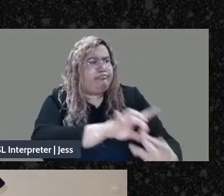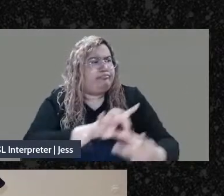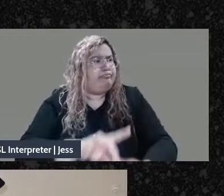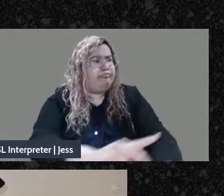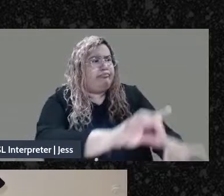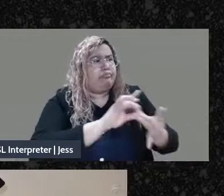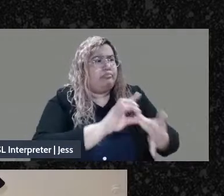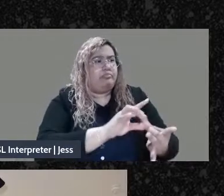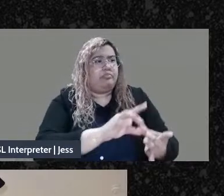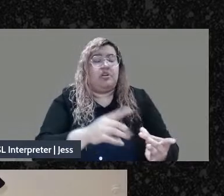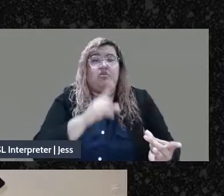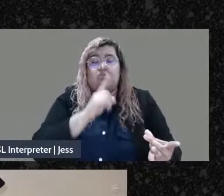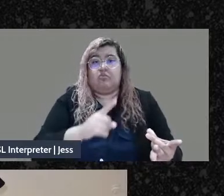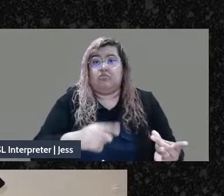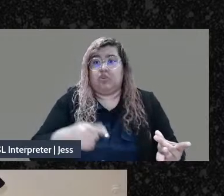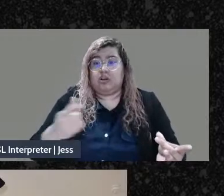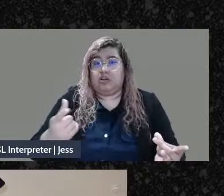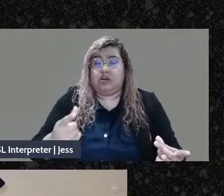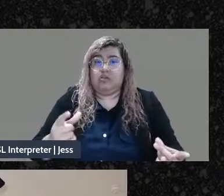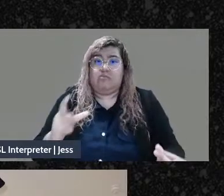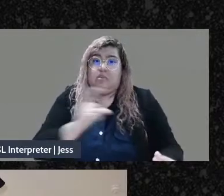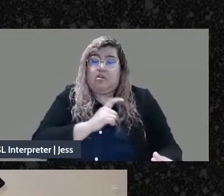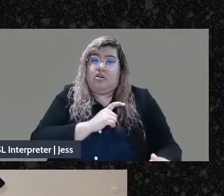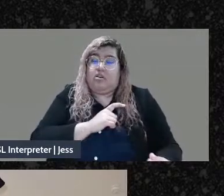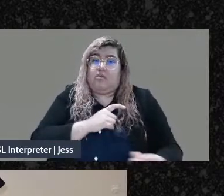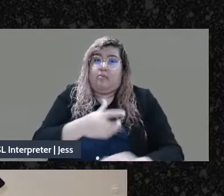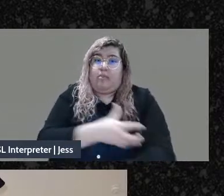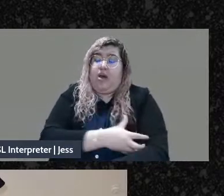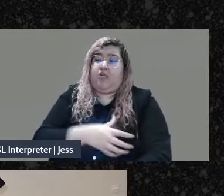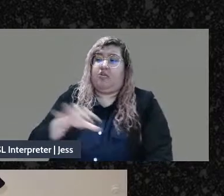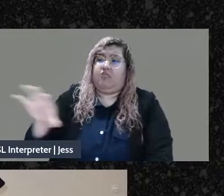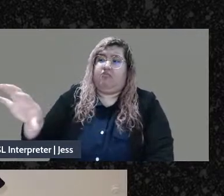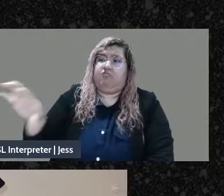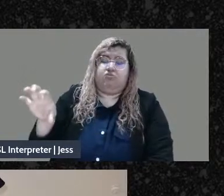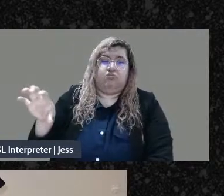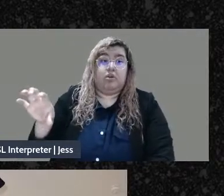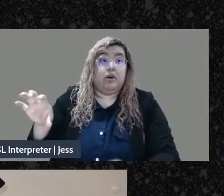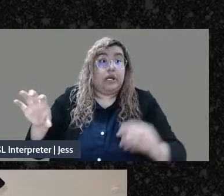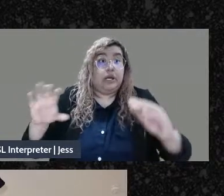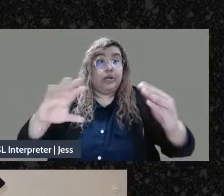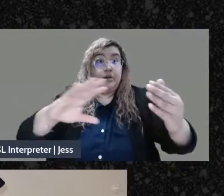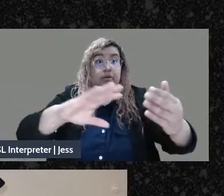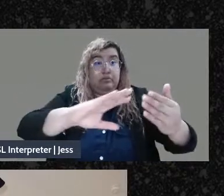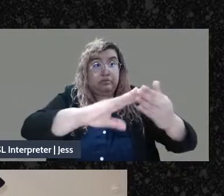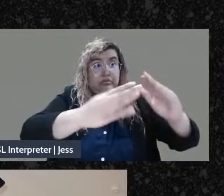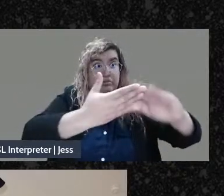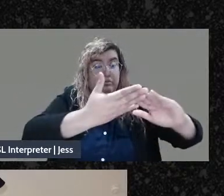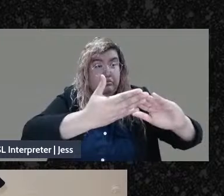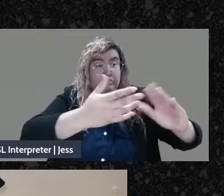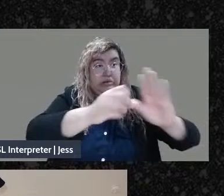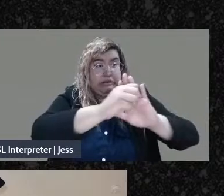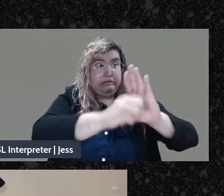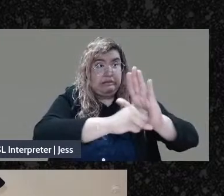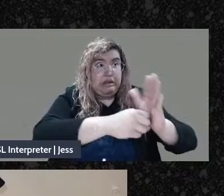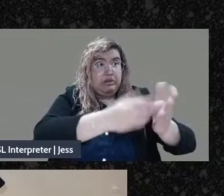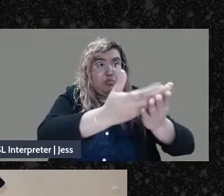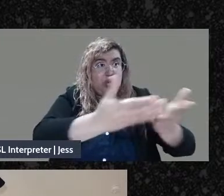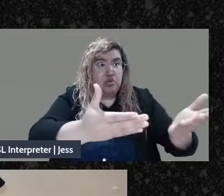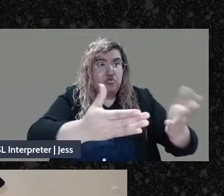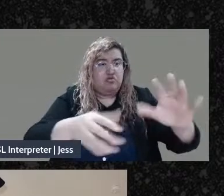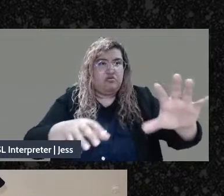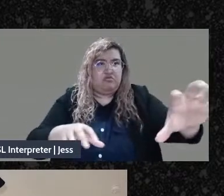from police and resources from the state to make sure that our communities, our people, survive